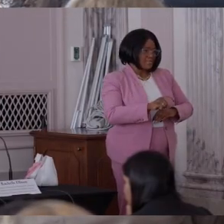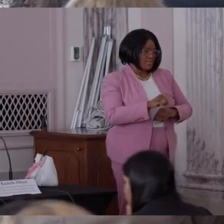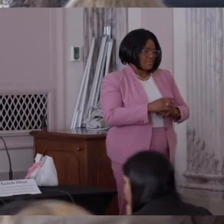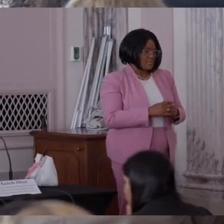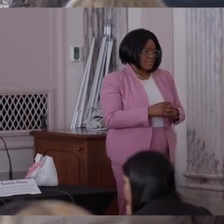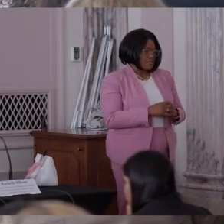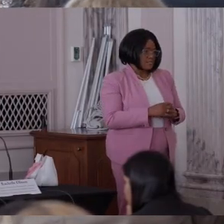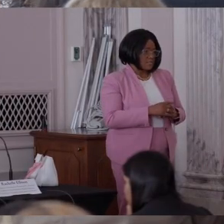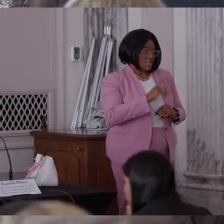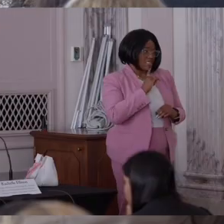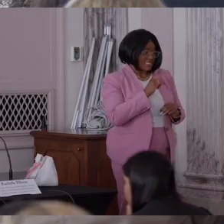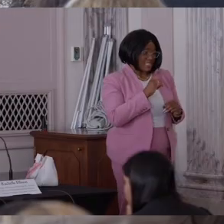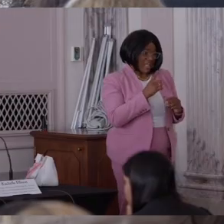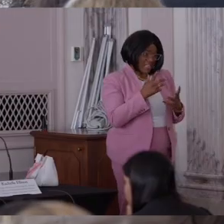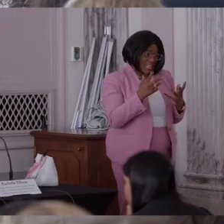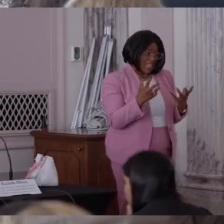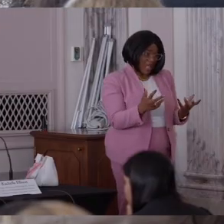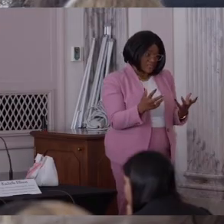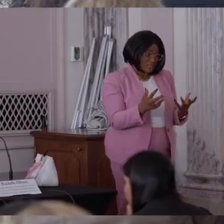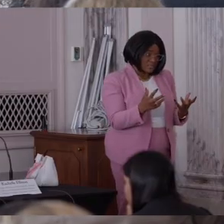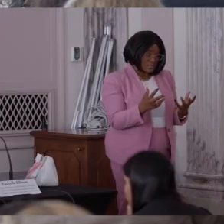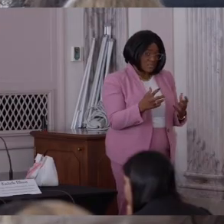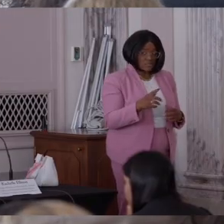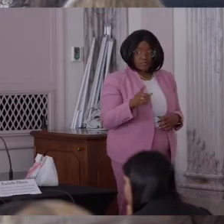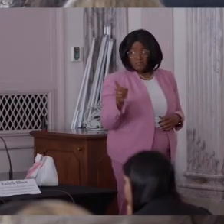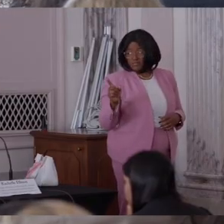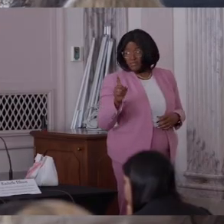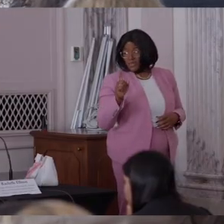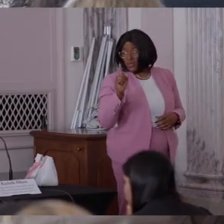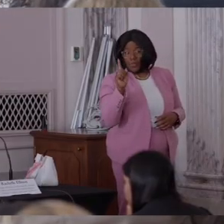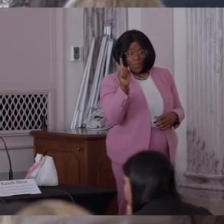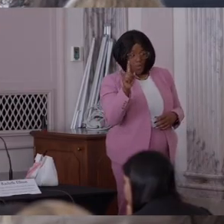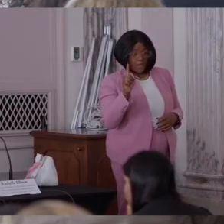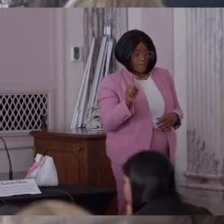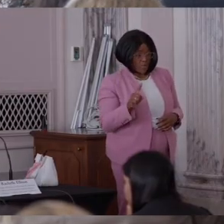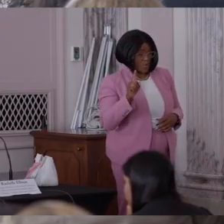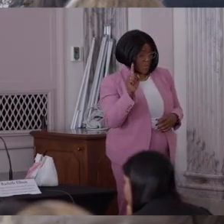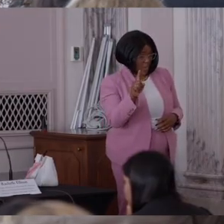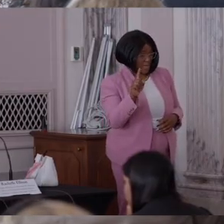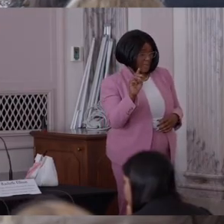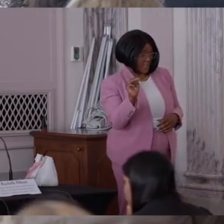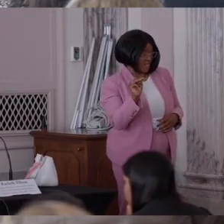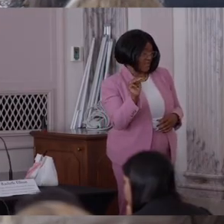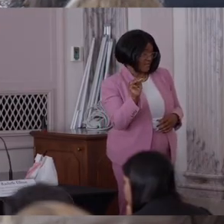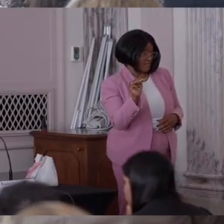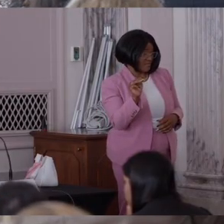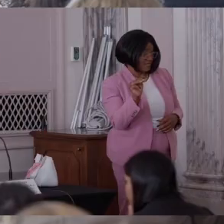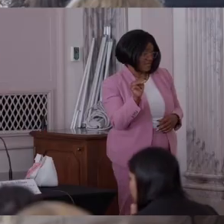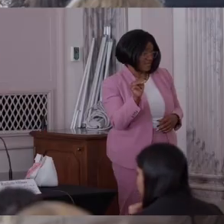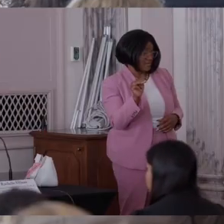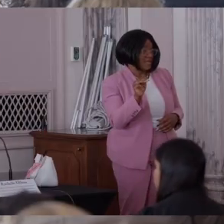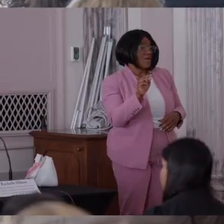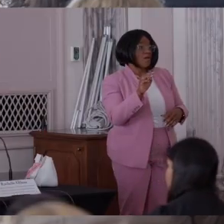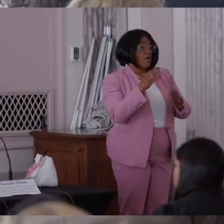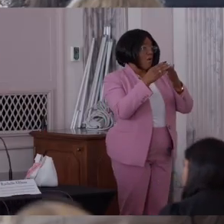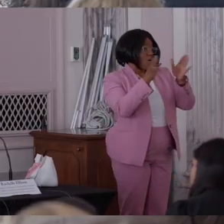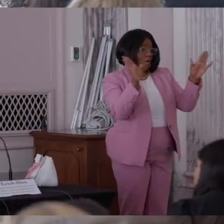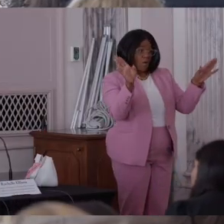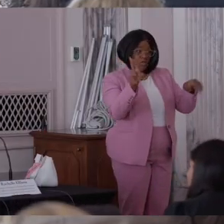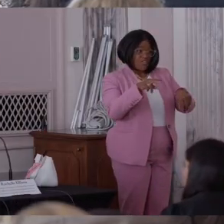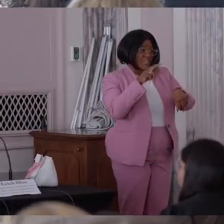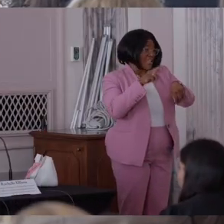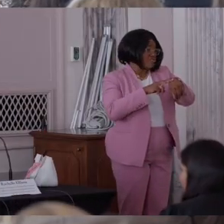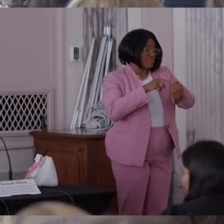it's significant. I think, 1.1 million thank you. Yeah, I didn't know that. So, nationwide, not just in New